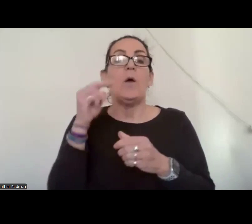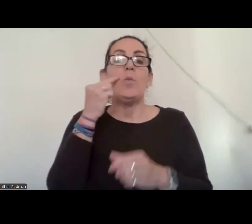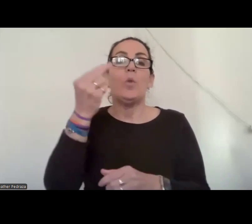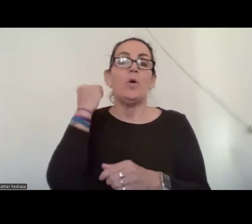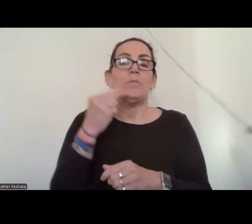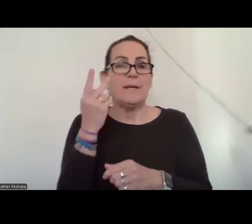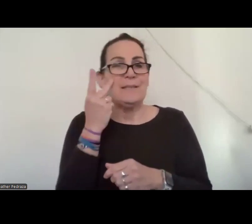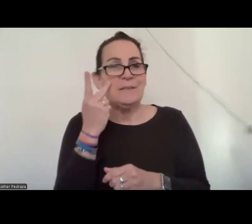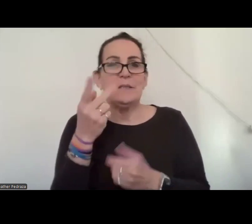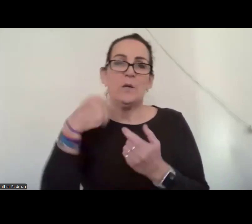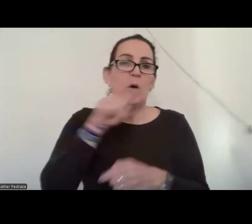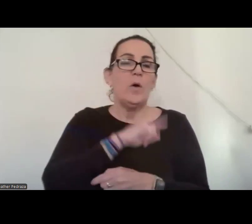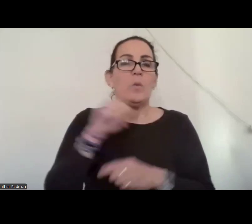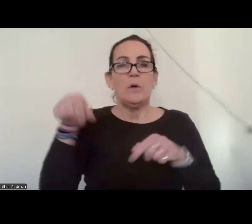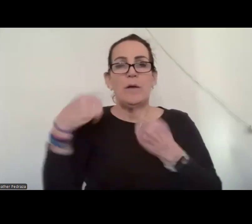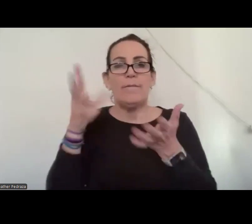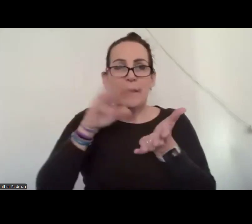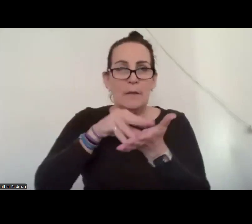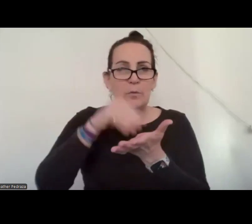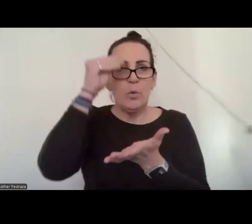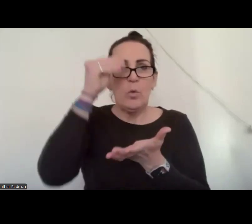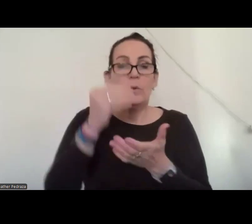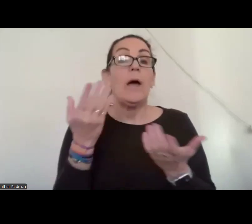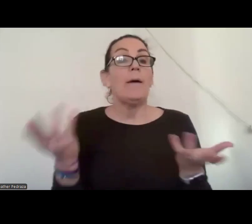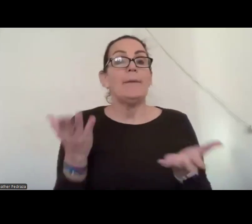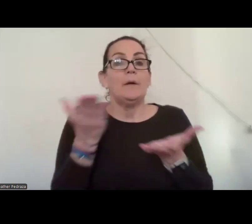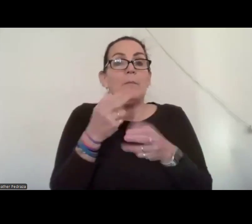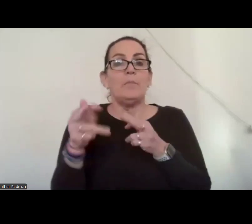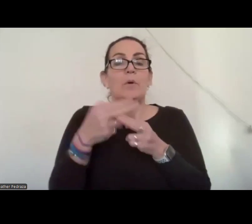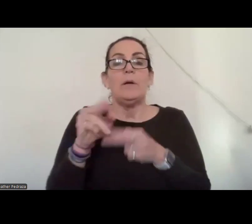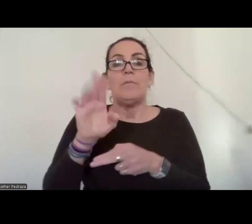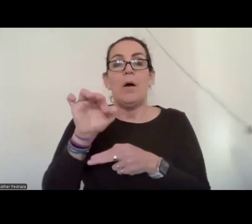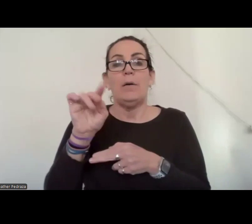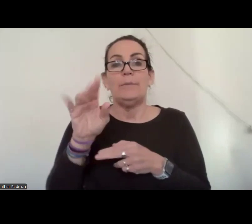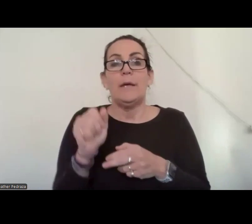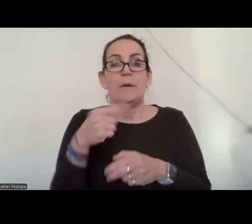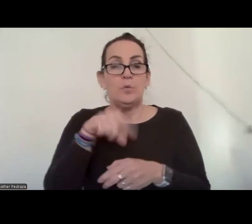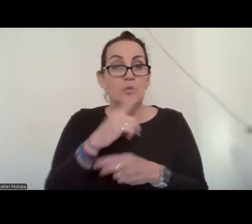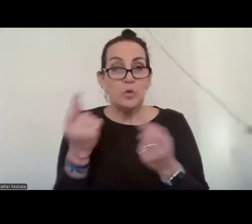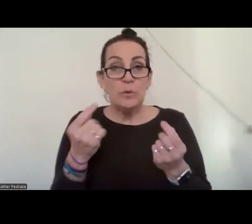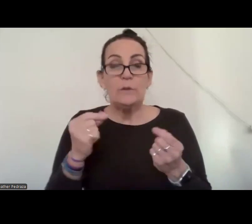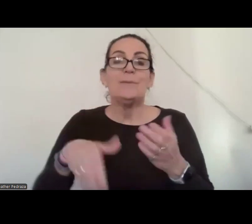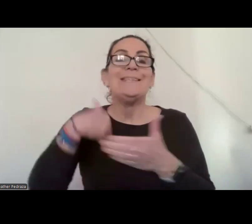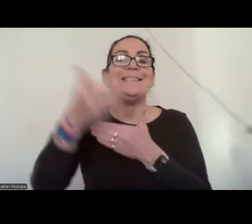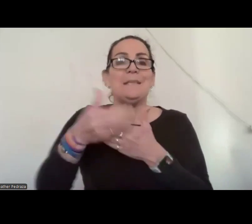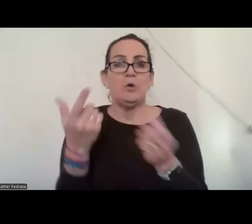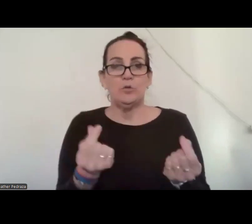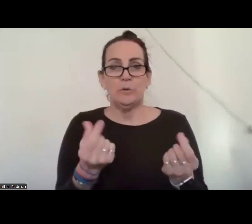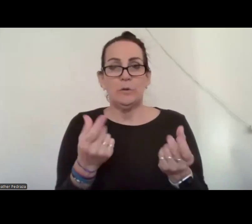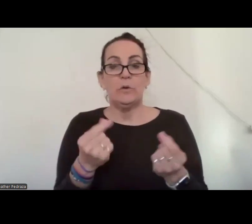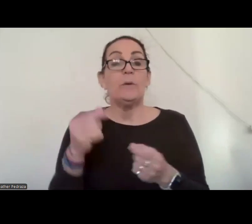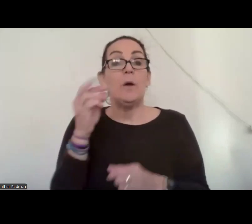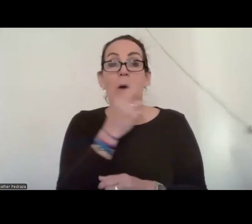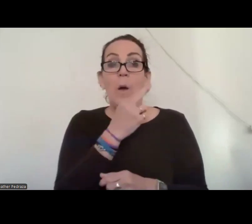this process. So I'm just here to give you a brief update on where we are with this effort and what our next steps are. So Rosie, if you